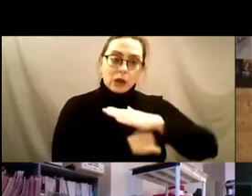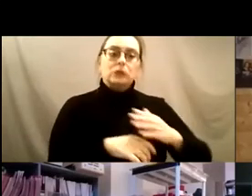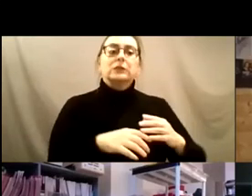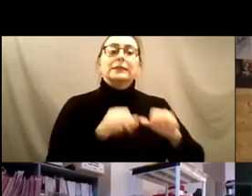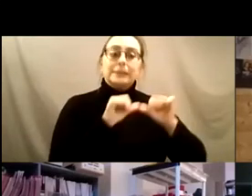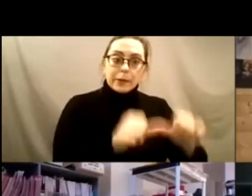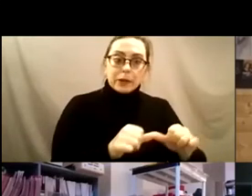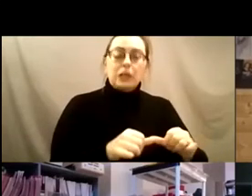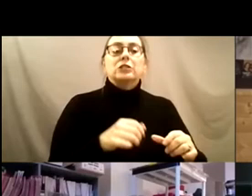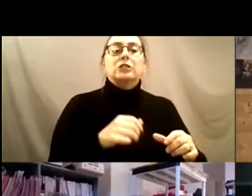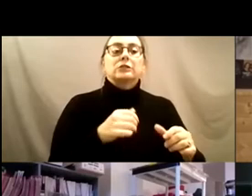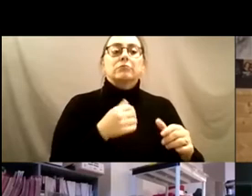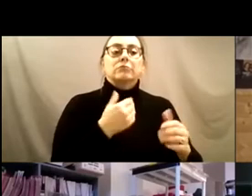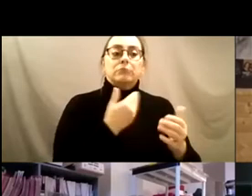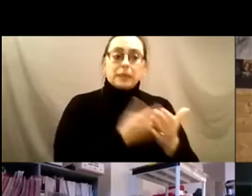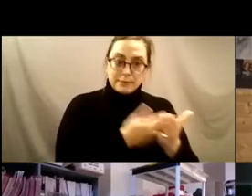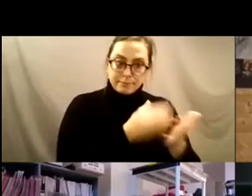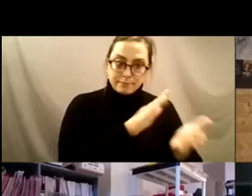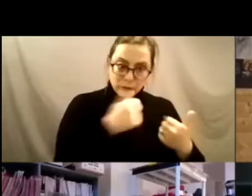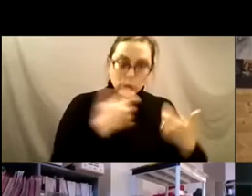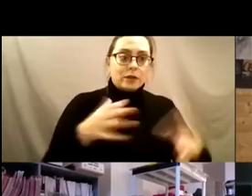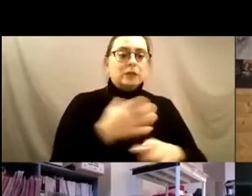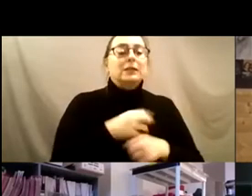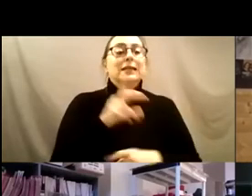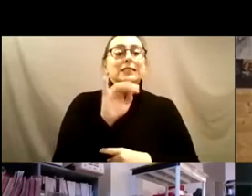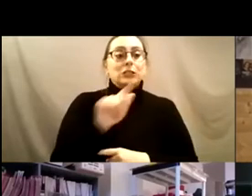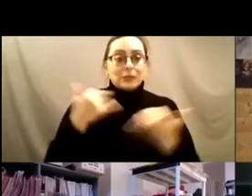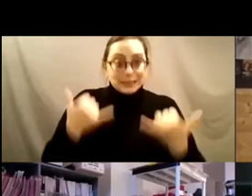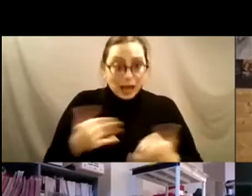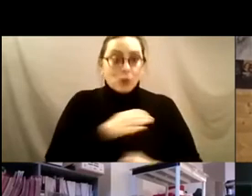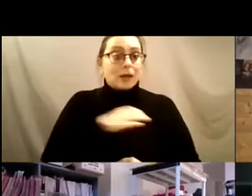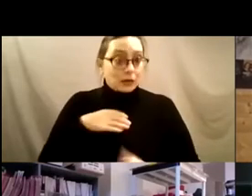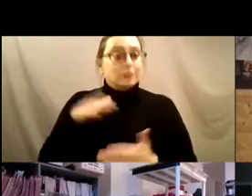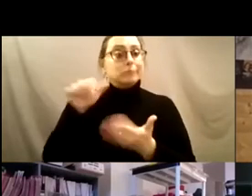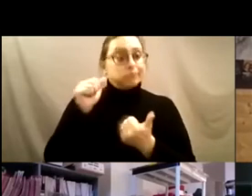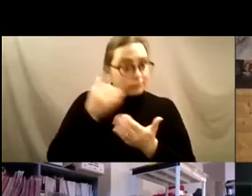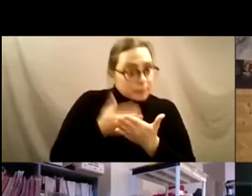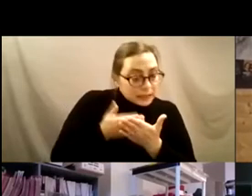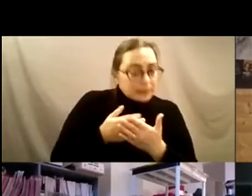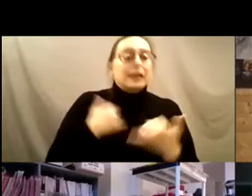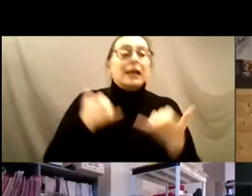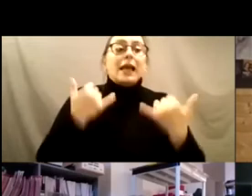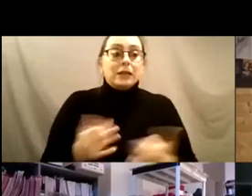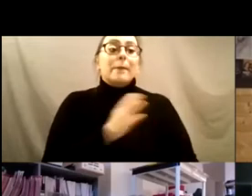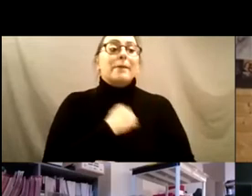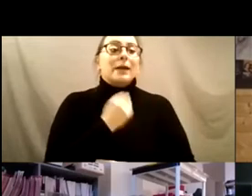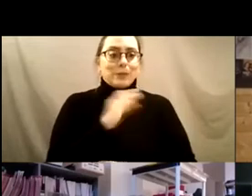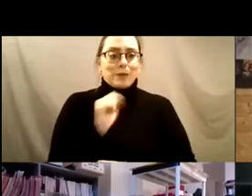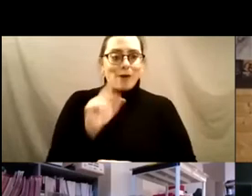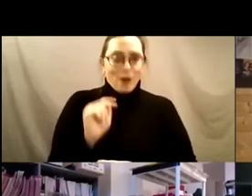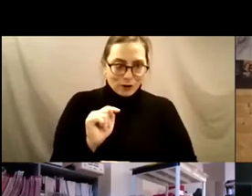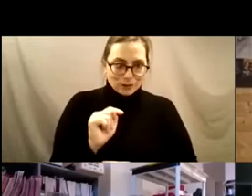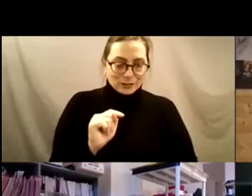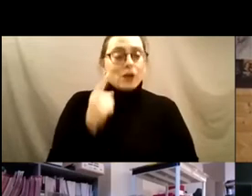which we received, the Digital Now Canada Council Grant, which we received, and a Manitoba Arts Council Grant for